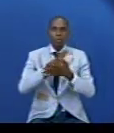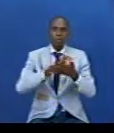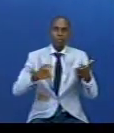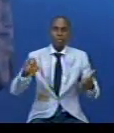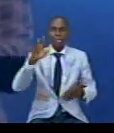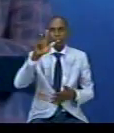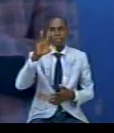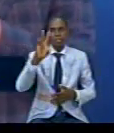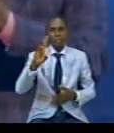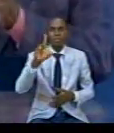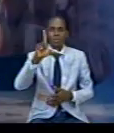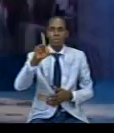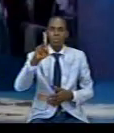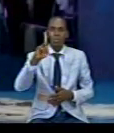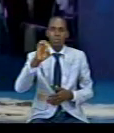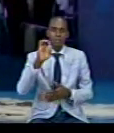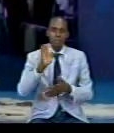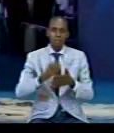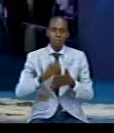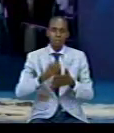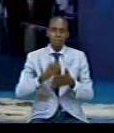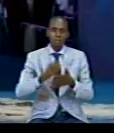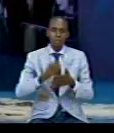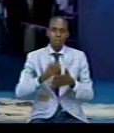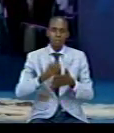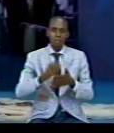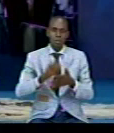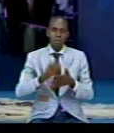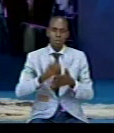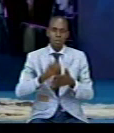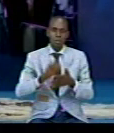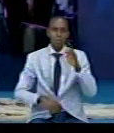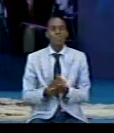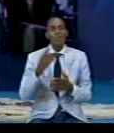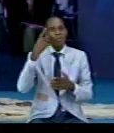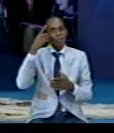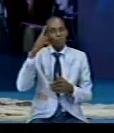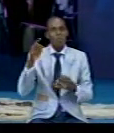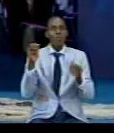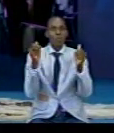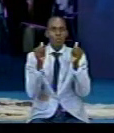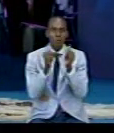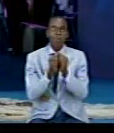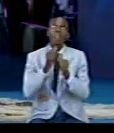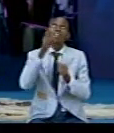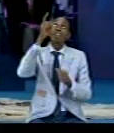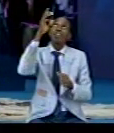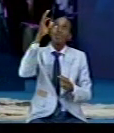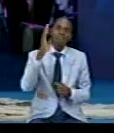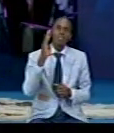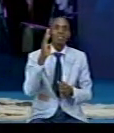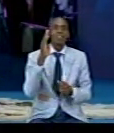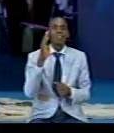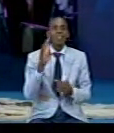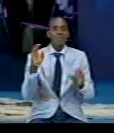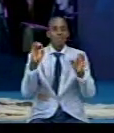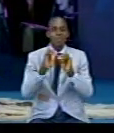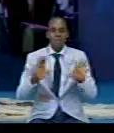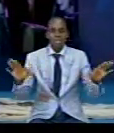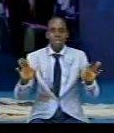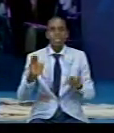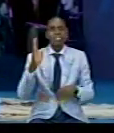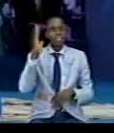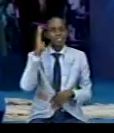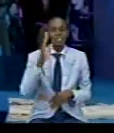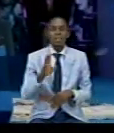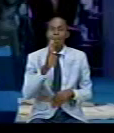1, verse 37. For with God, nothing shall